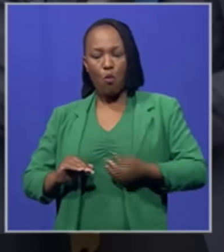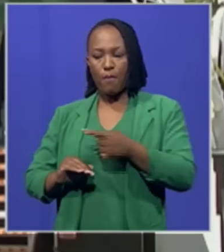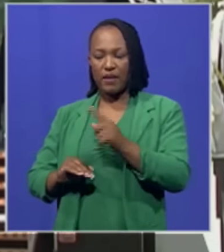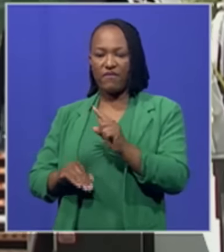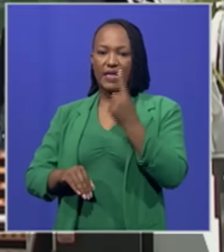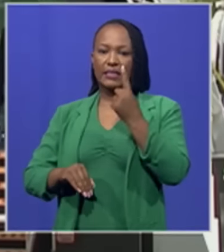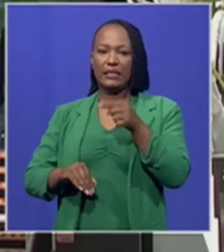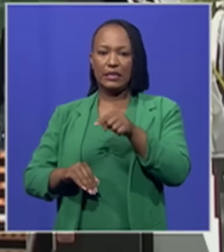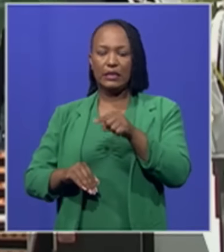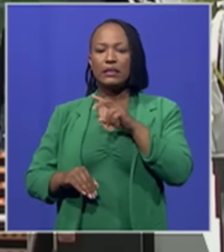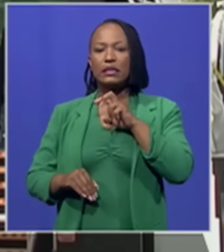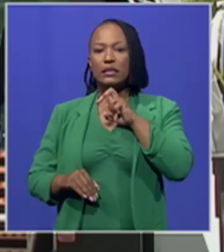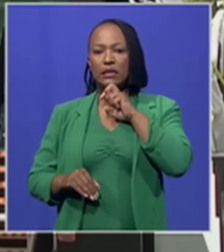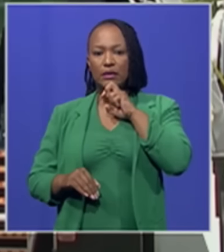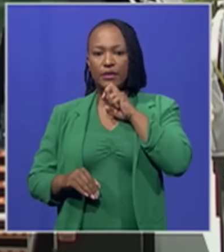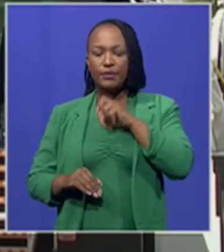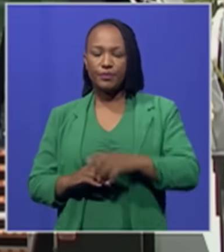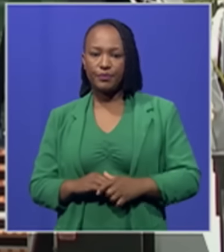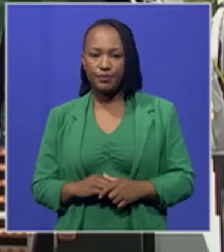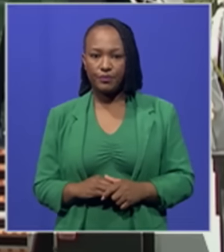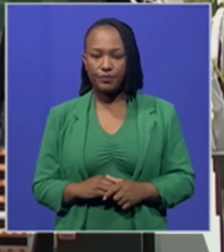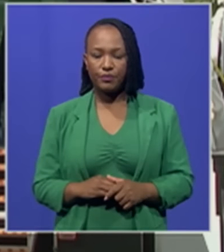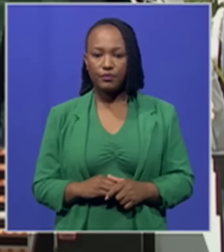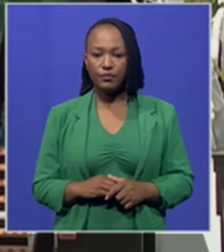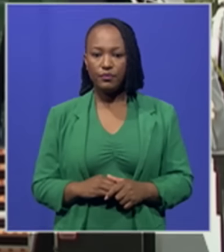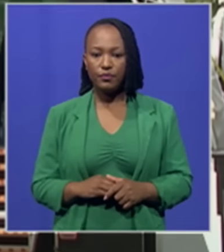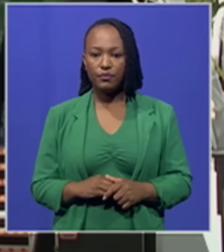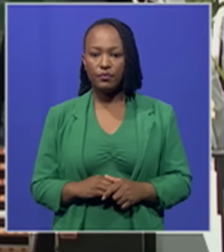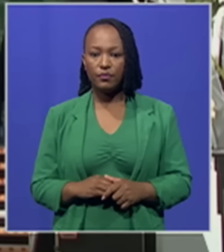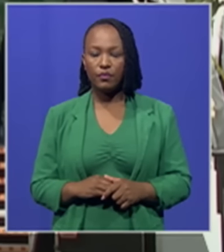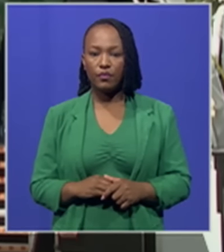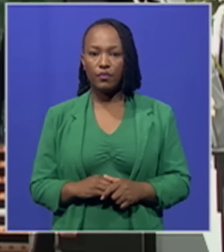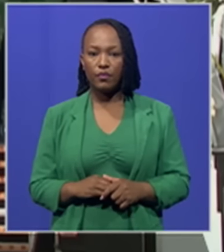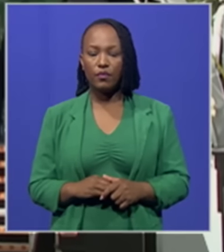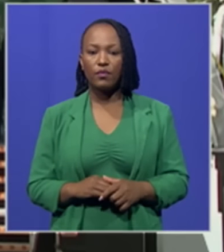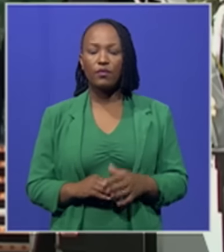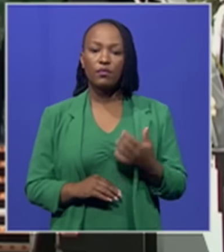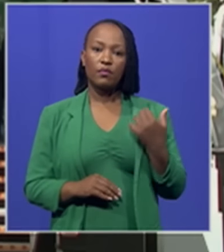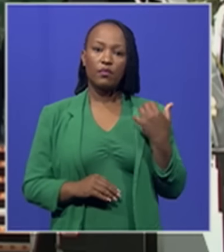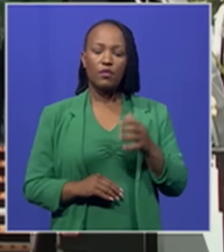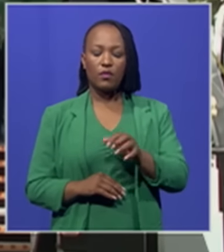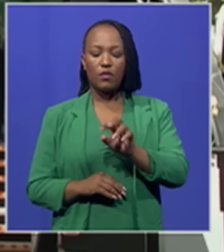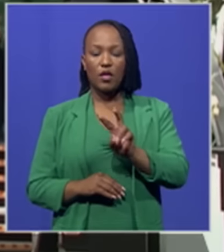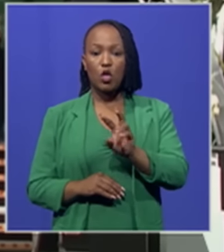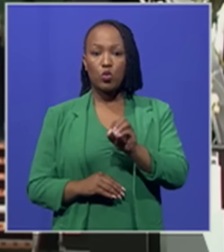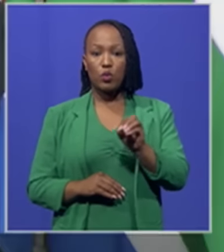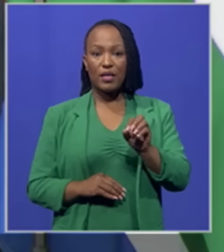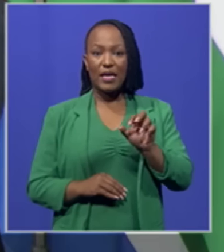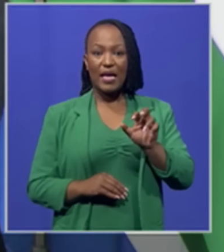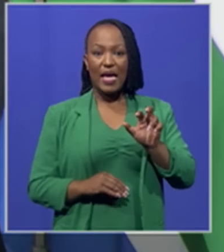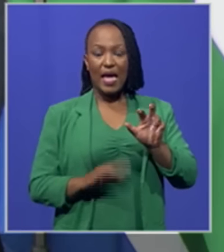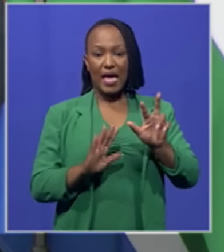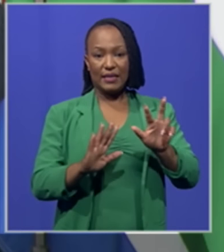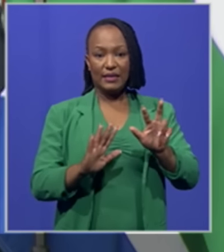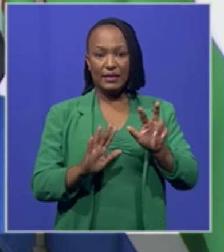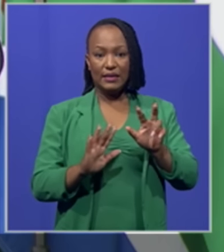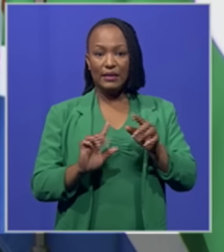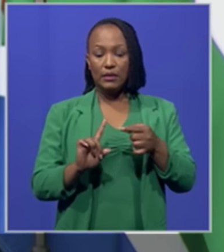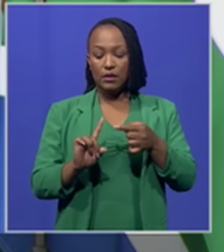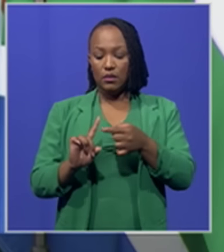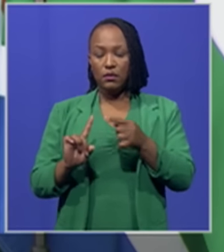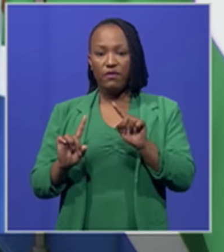mosadi. In 2008, when she was officially installed as the